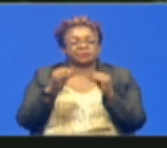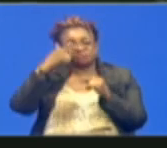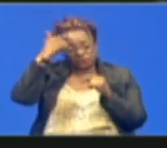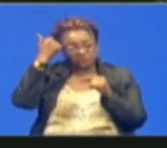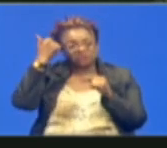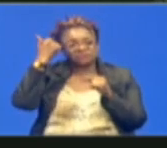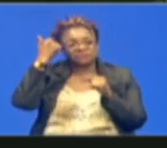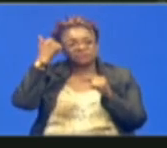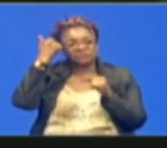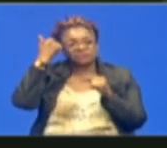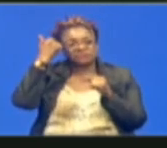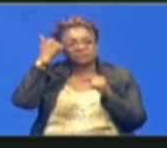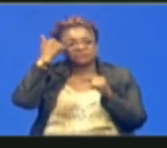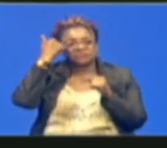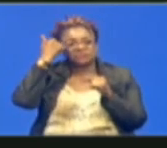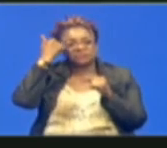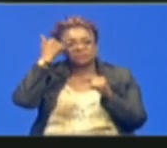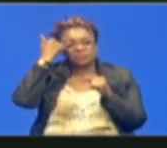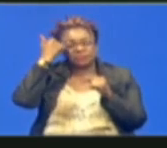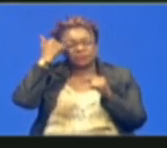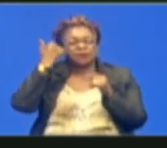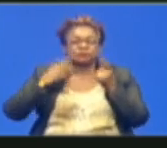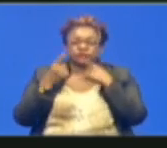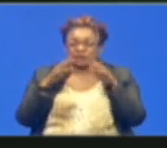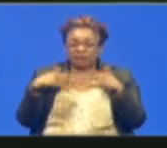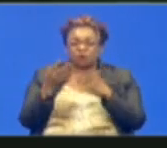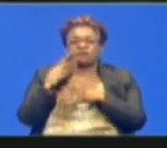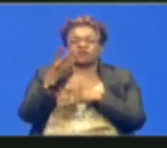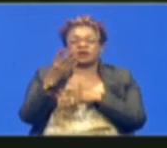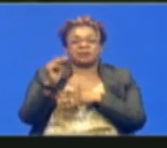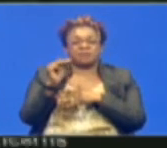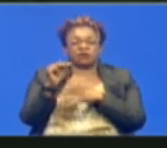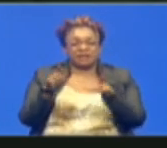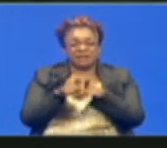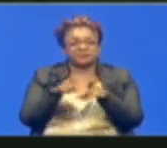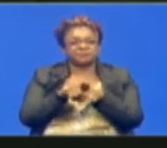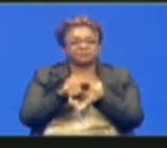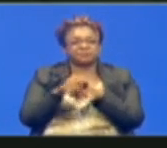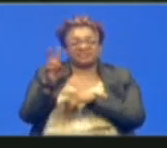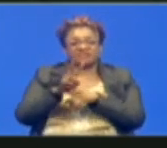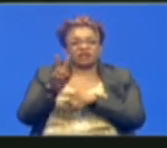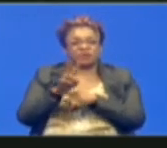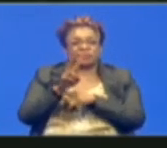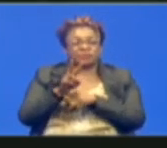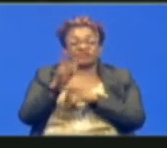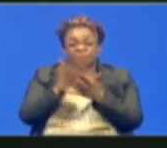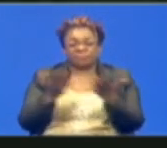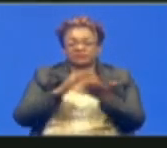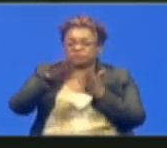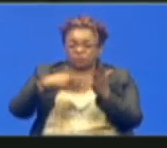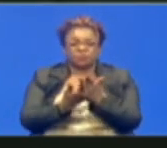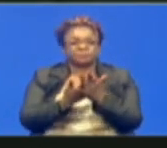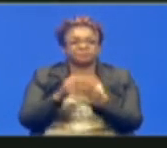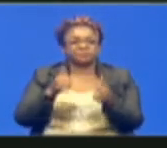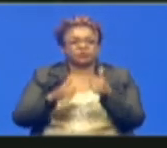because the media out there talk about 400 million as the value of this property, the whole of it. Which again